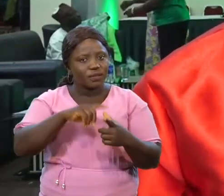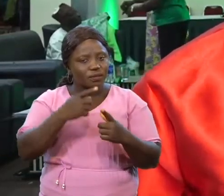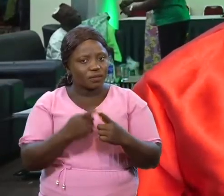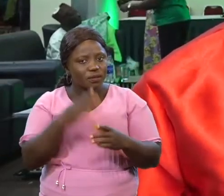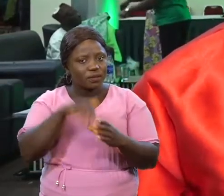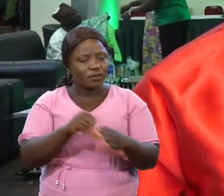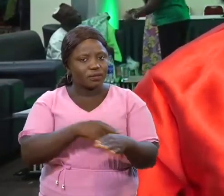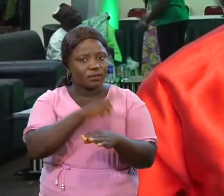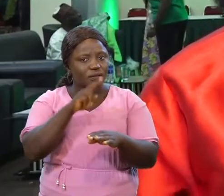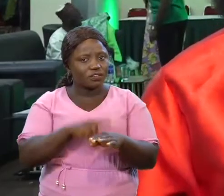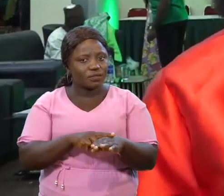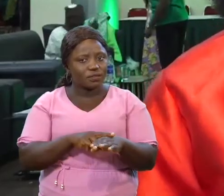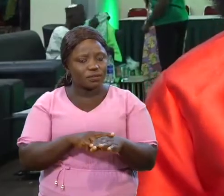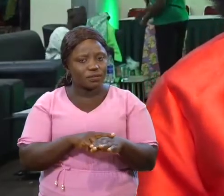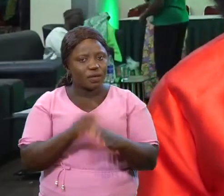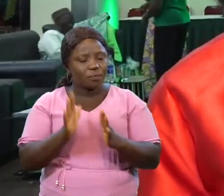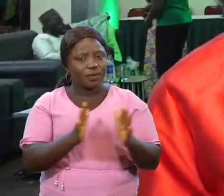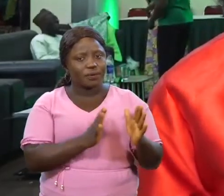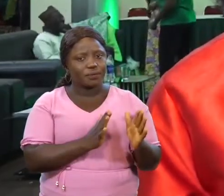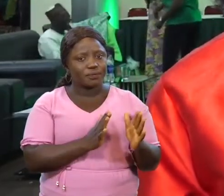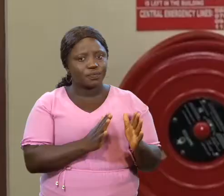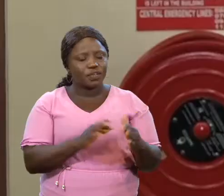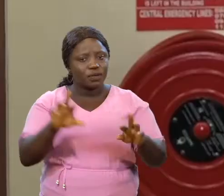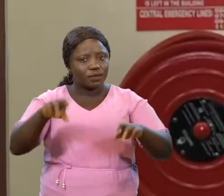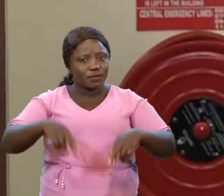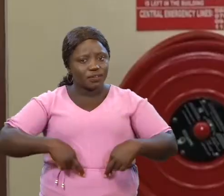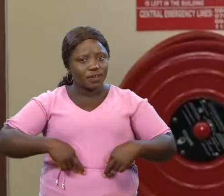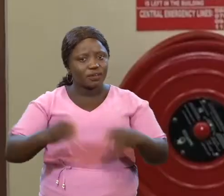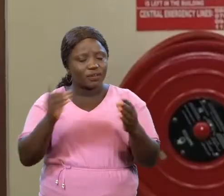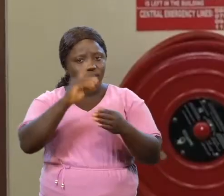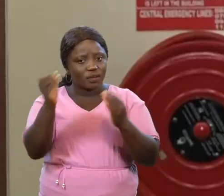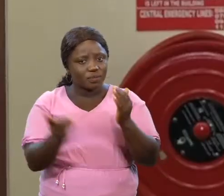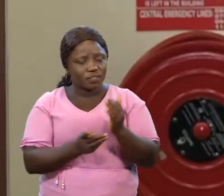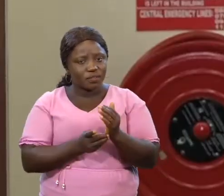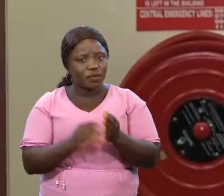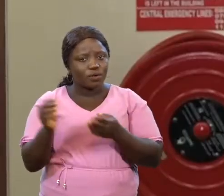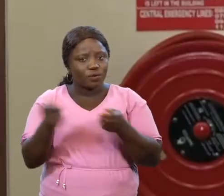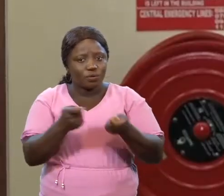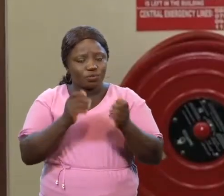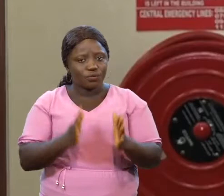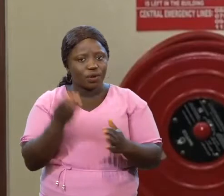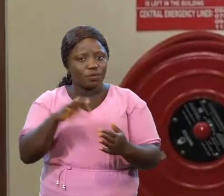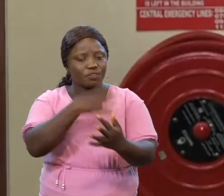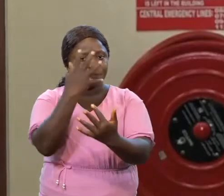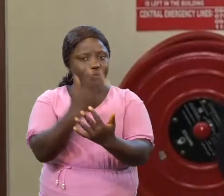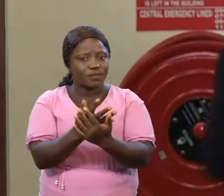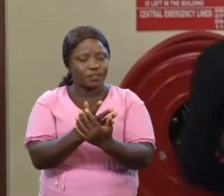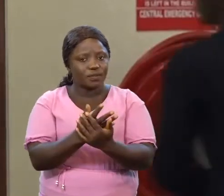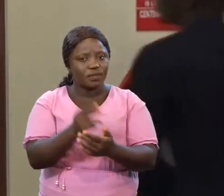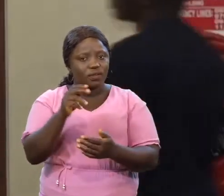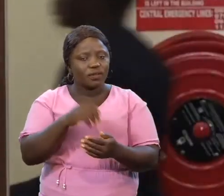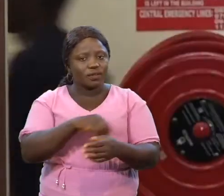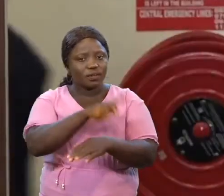them in the National Development Plan. Retired Deputy Controller of Prisons and FCT Chapter